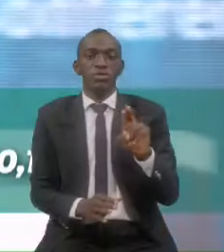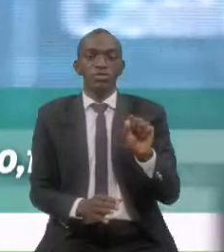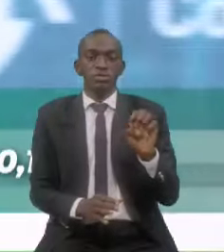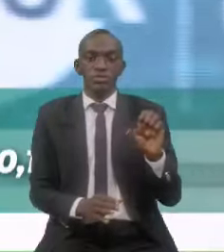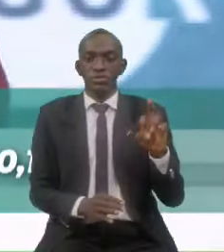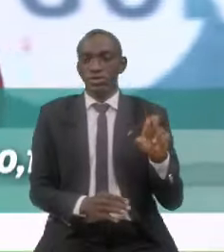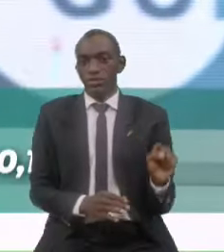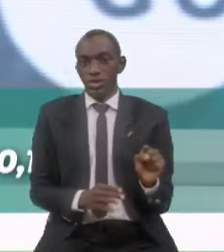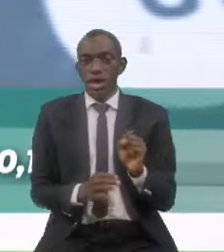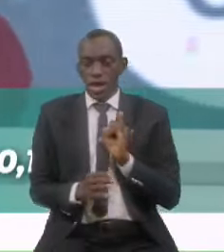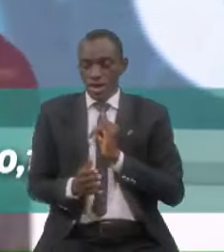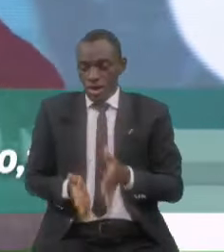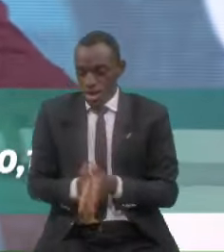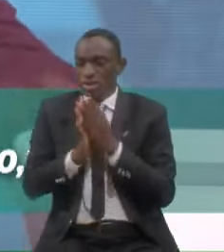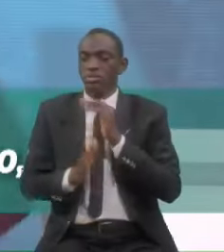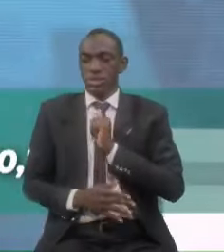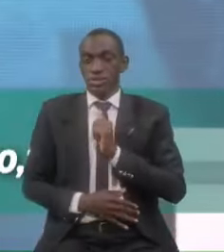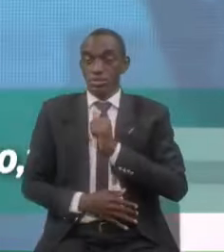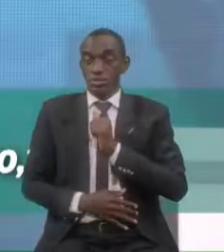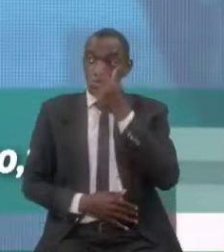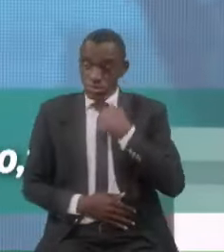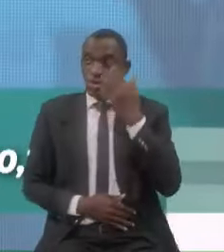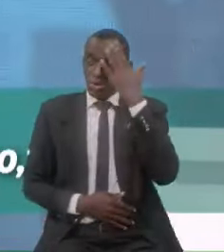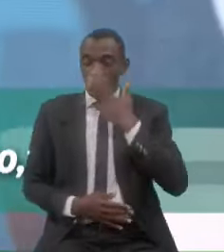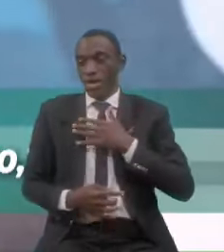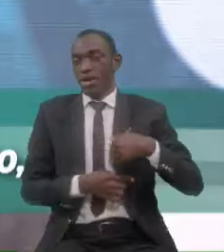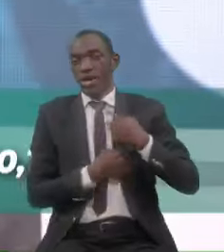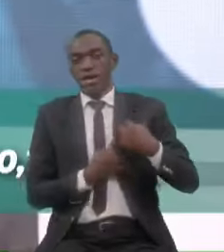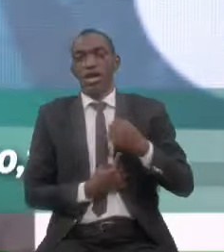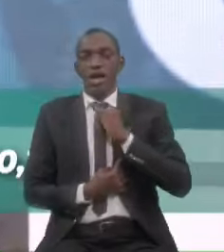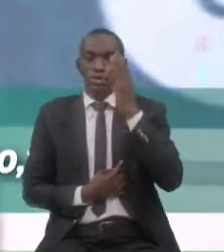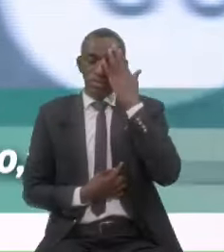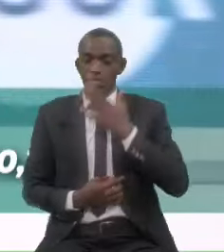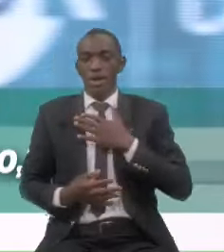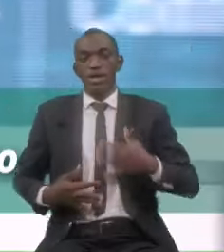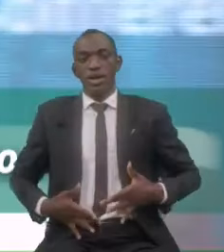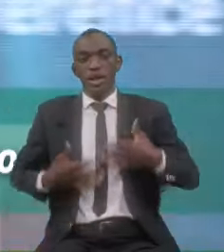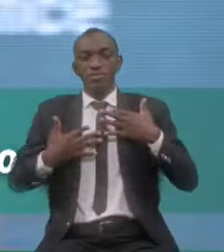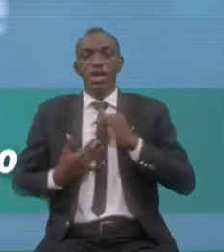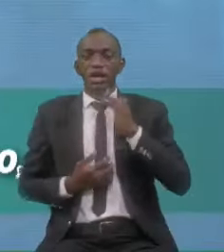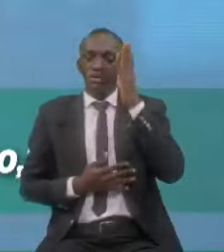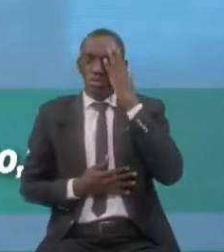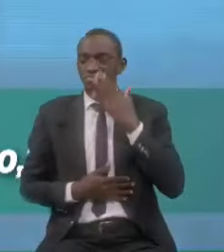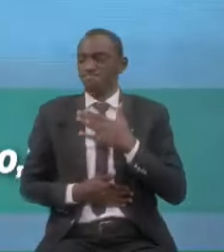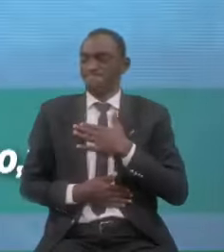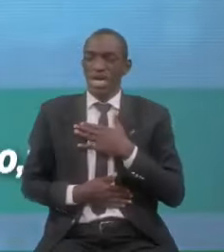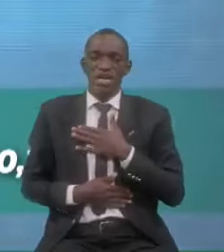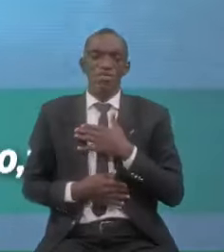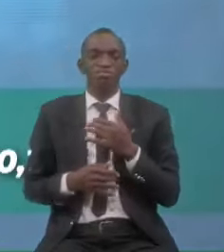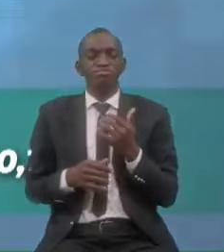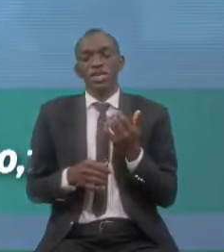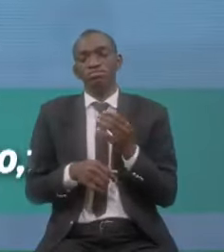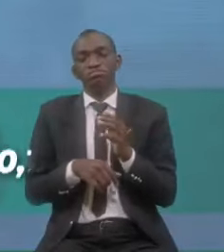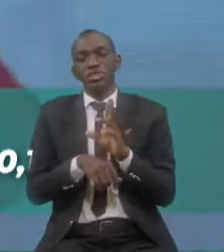know my life, I know my heart, I know my tendency, I know everything about me